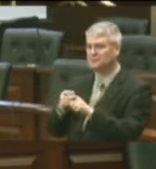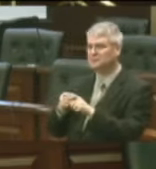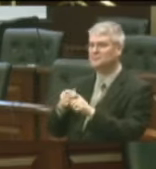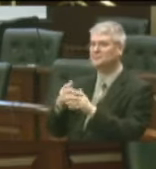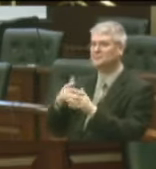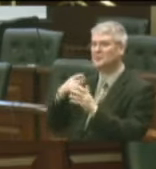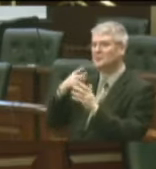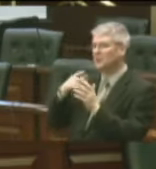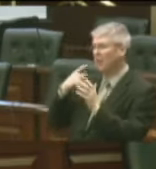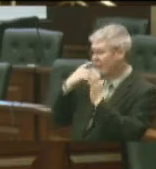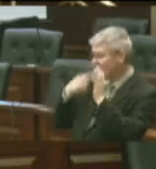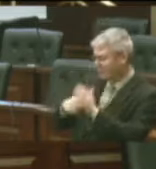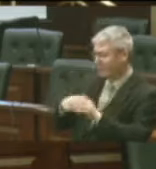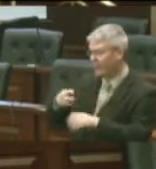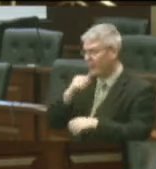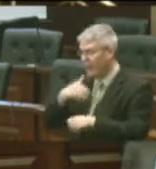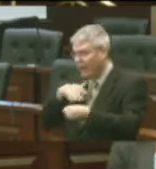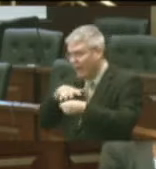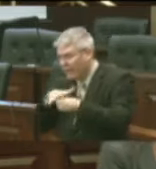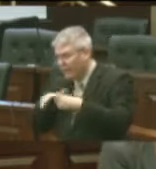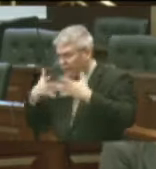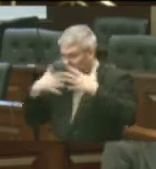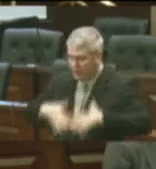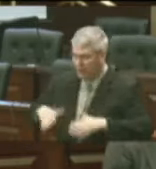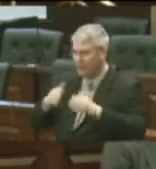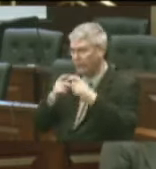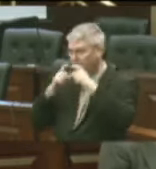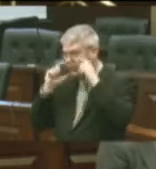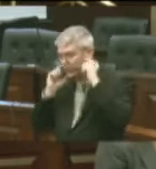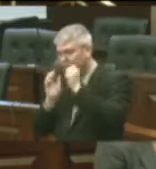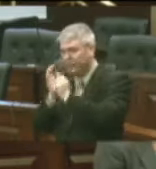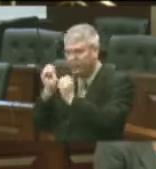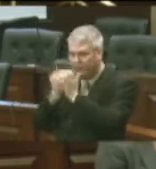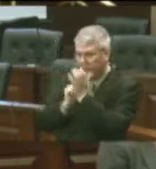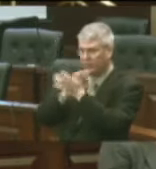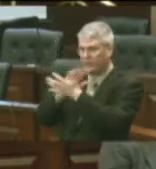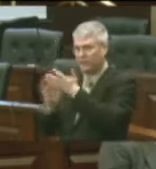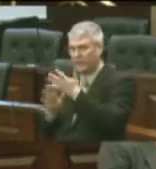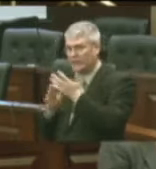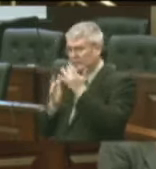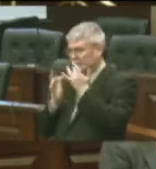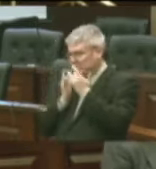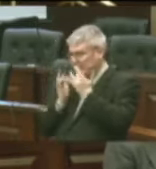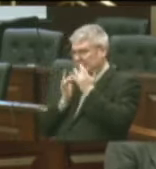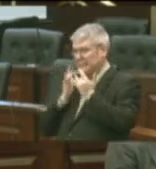address the negative consequences of the COVID virus, which is the intent of Congress when they passed the CARES Act.